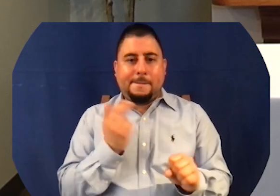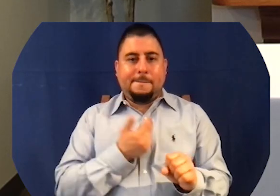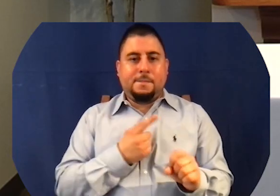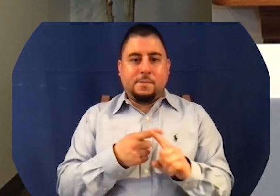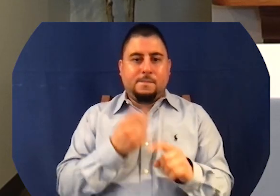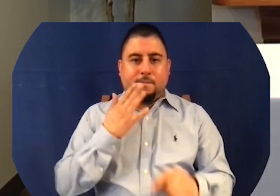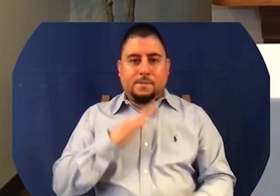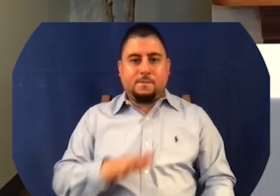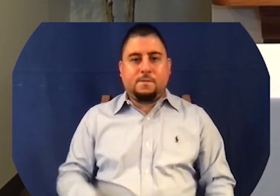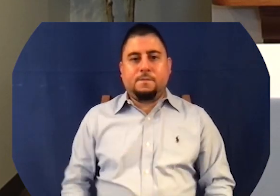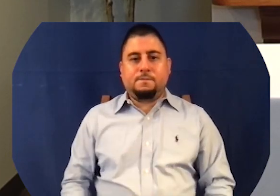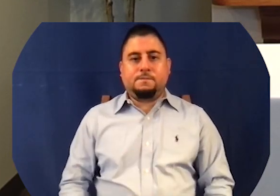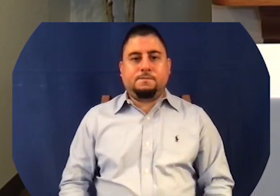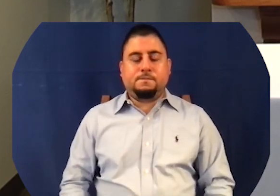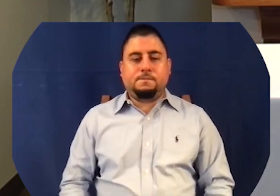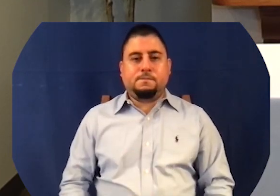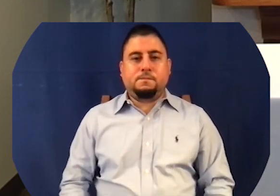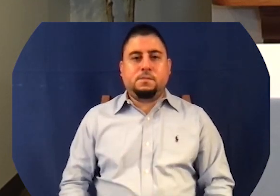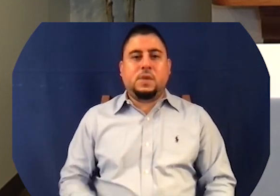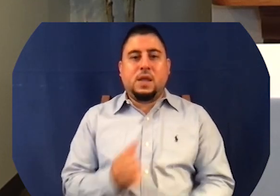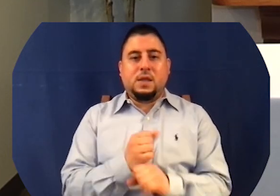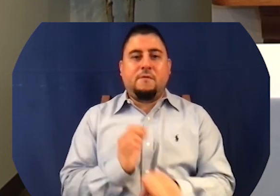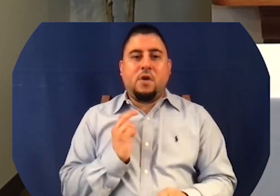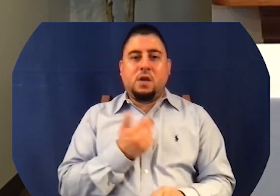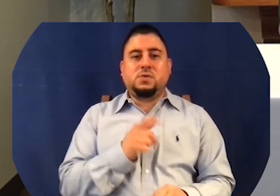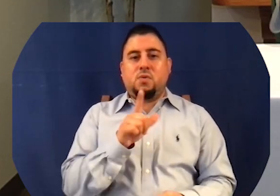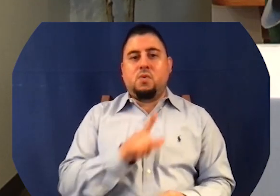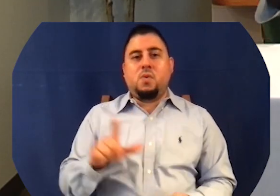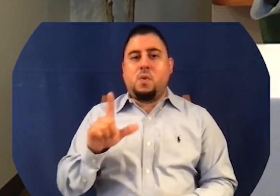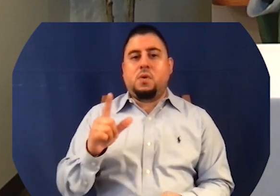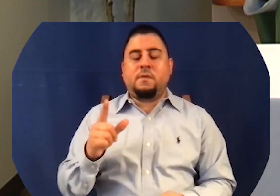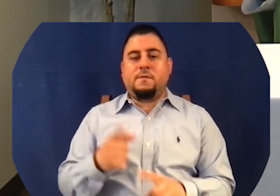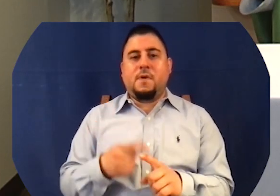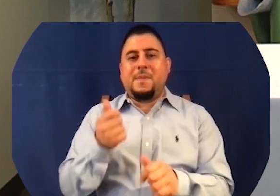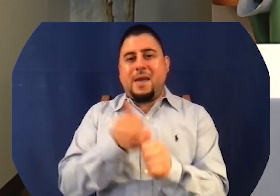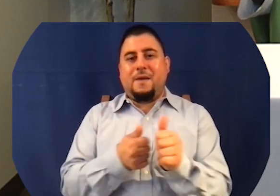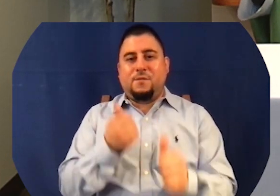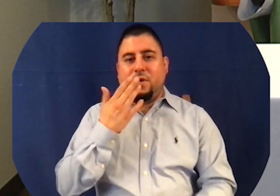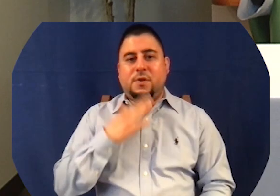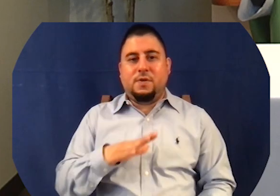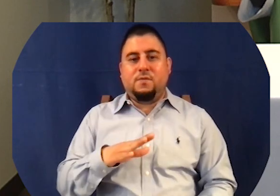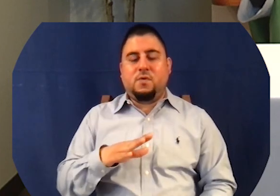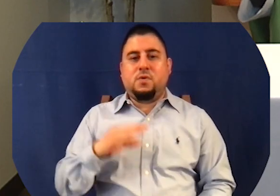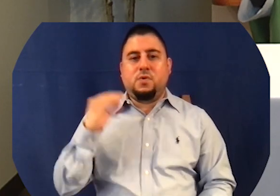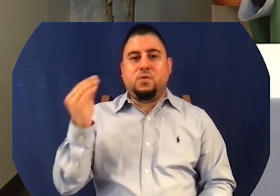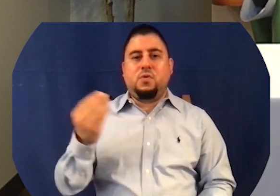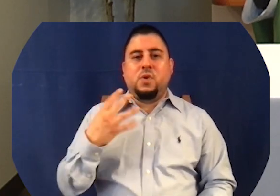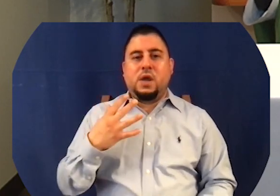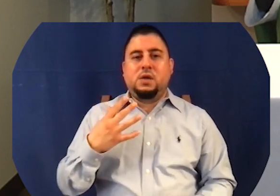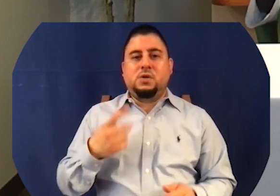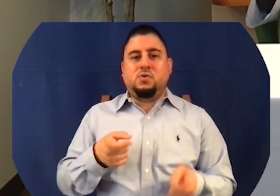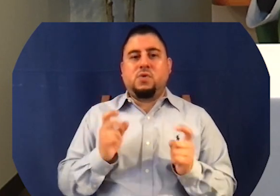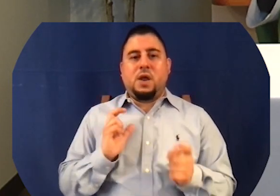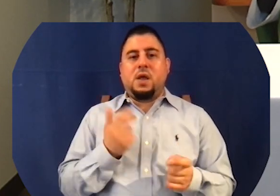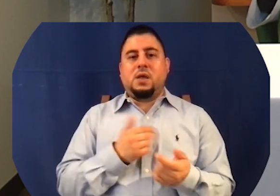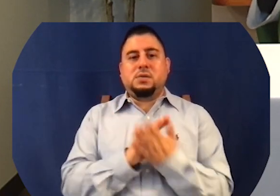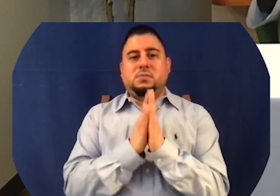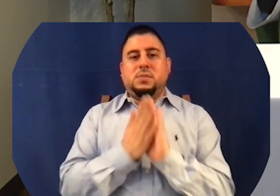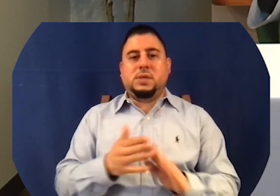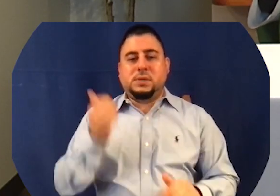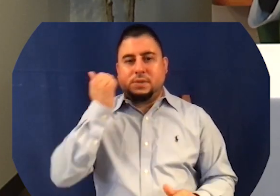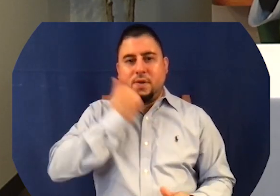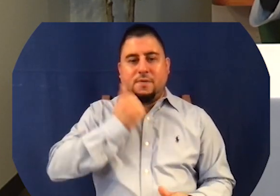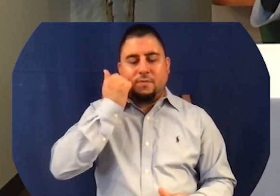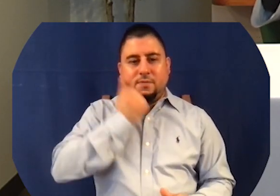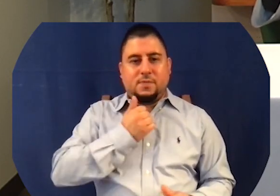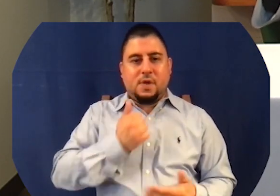but deliver us from evil. Deliver us, Lord, from every evil. graciously grant peace in our